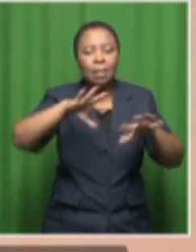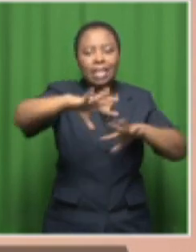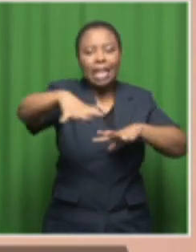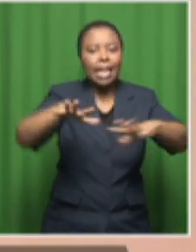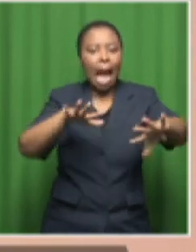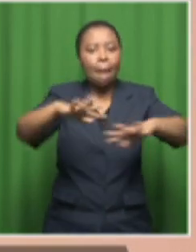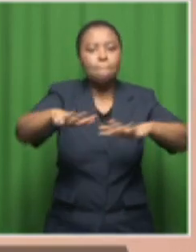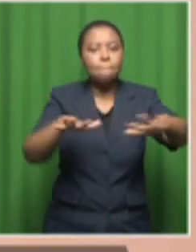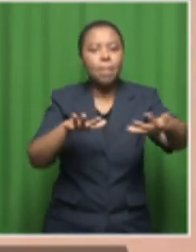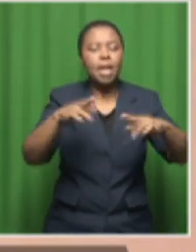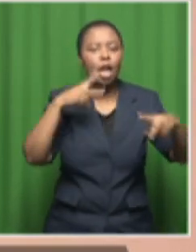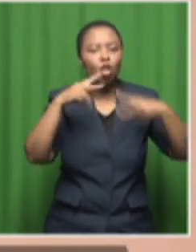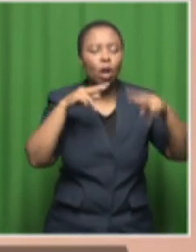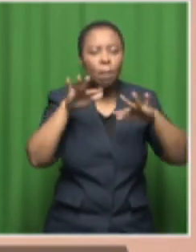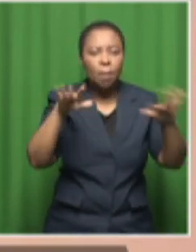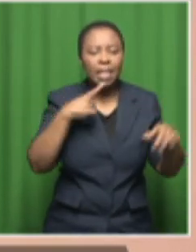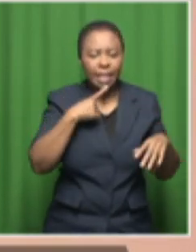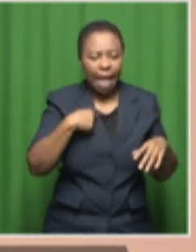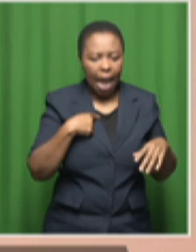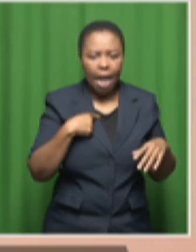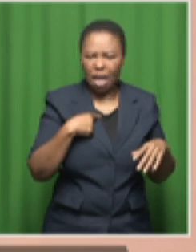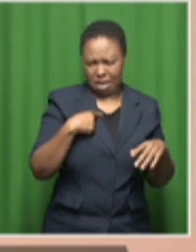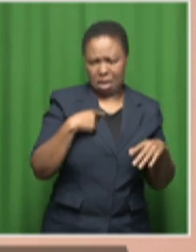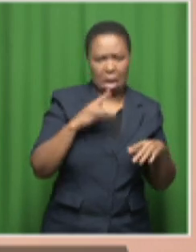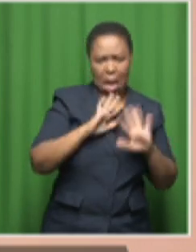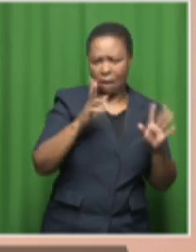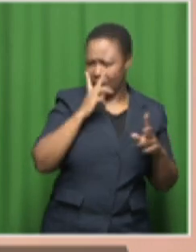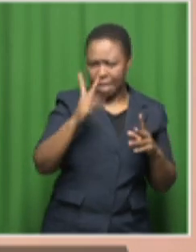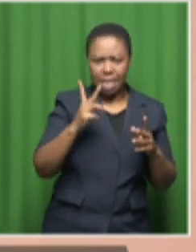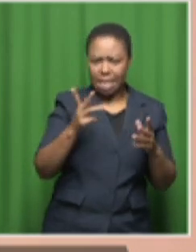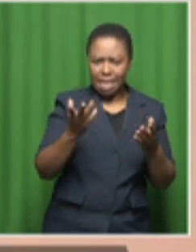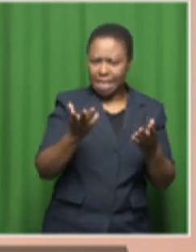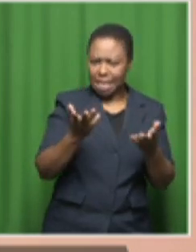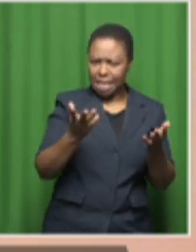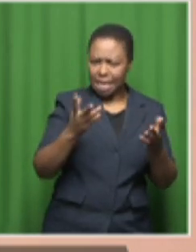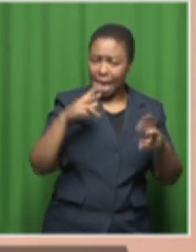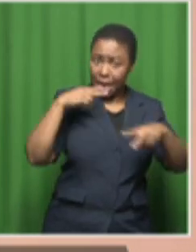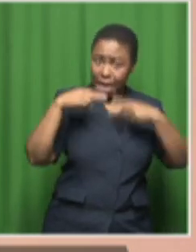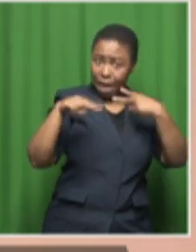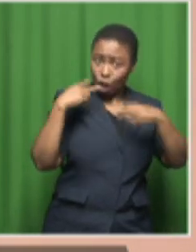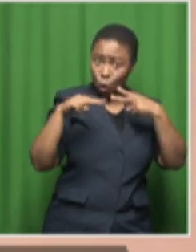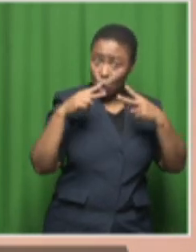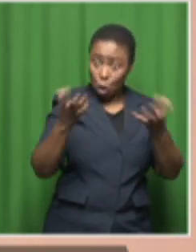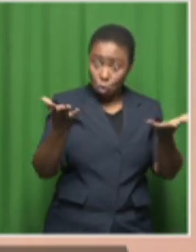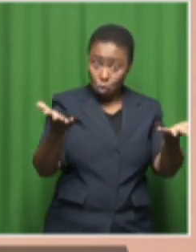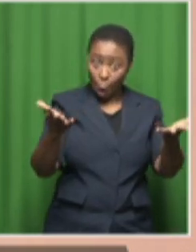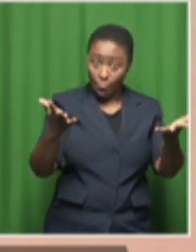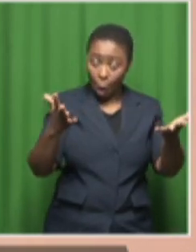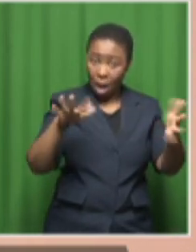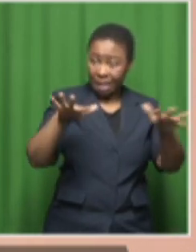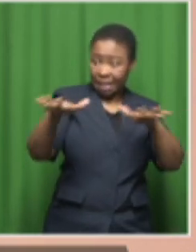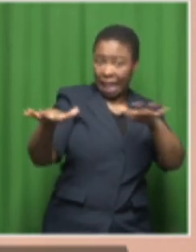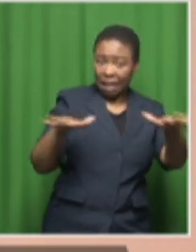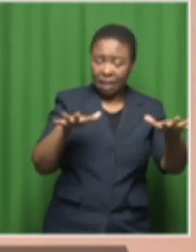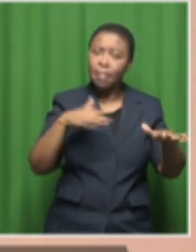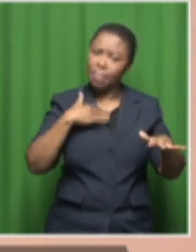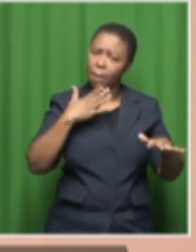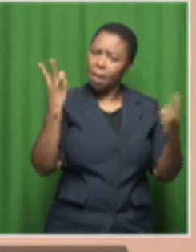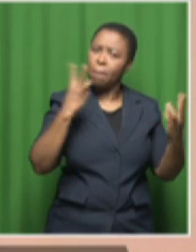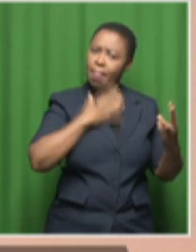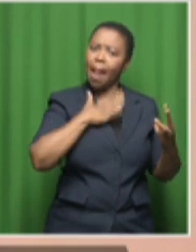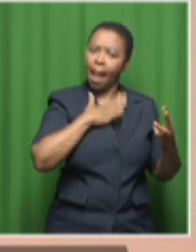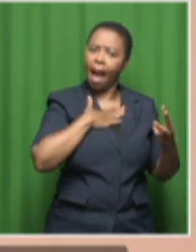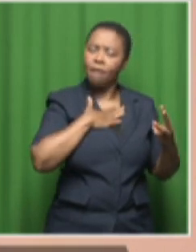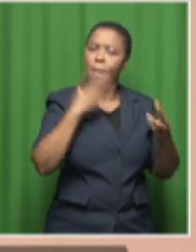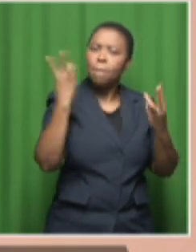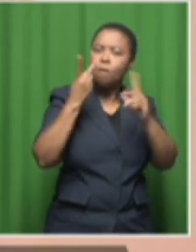people keep telling me that they've never seen the restaurant in that manner, and they love it. People come